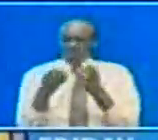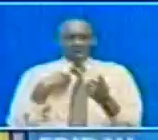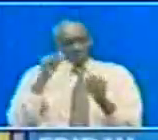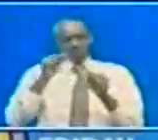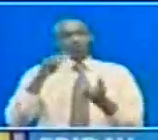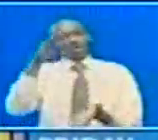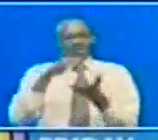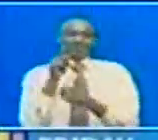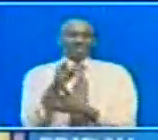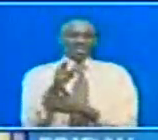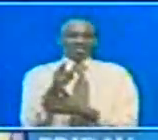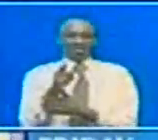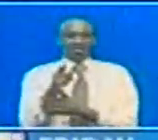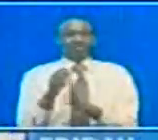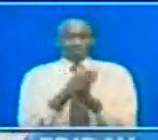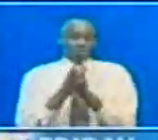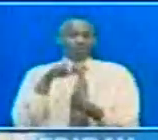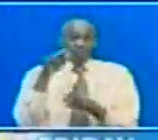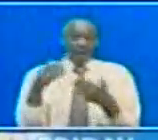Adelaide Changole with more on that story.